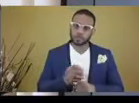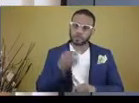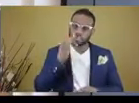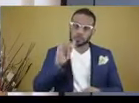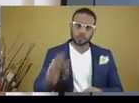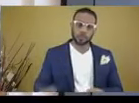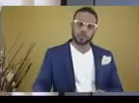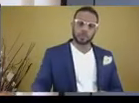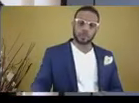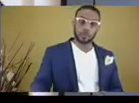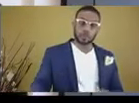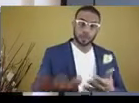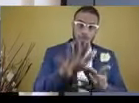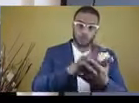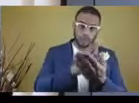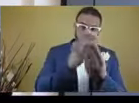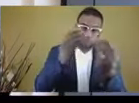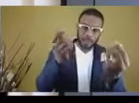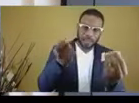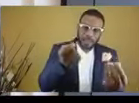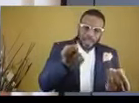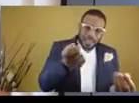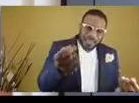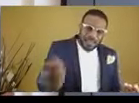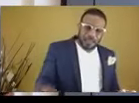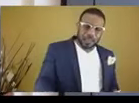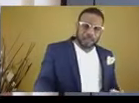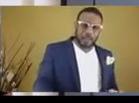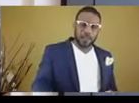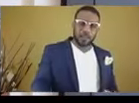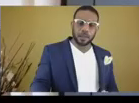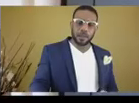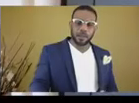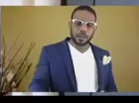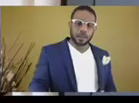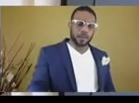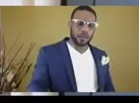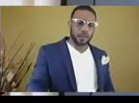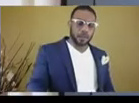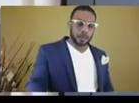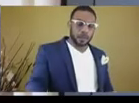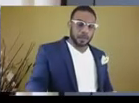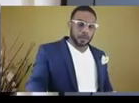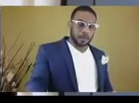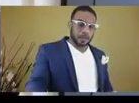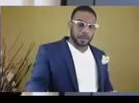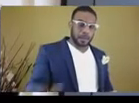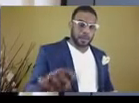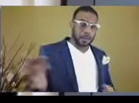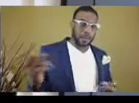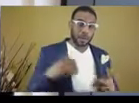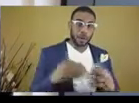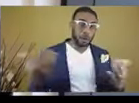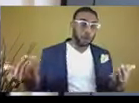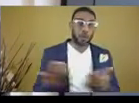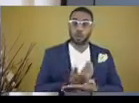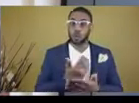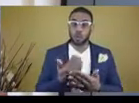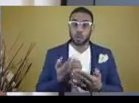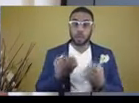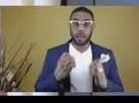the smoke cleared just the tiniest of bits, they came back with a renewed and revamped